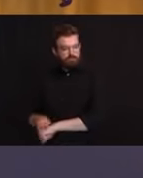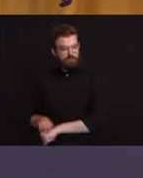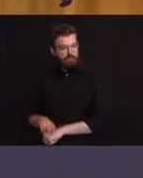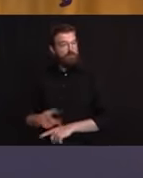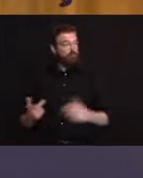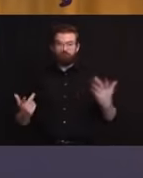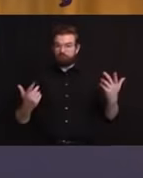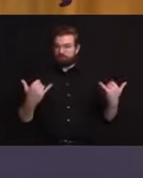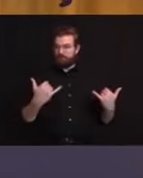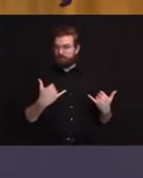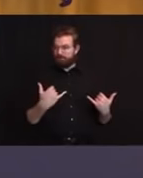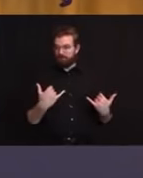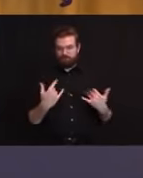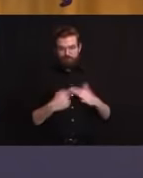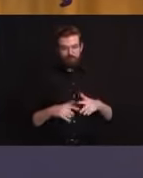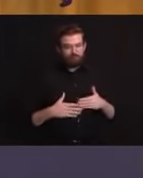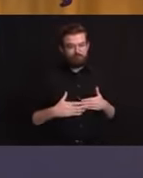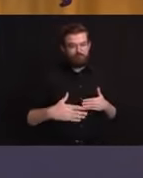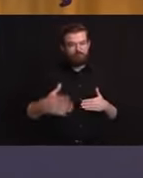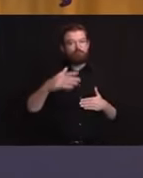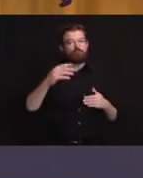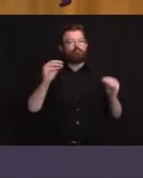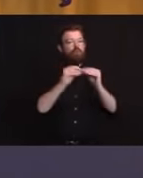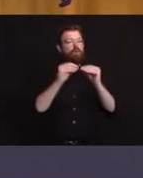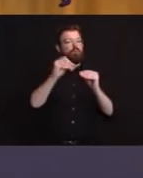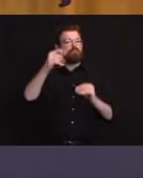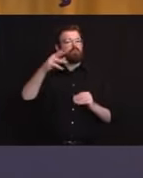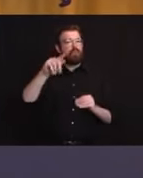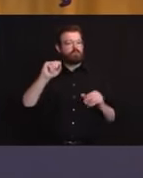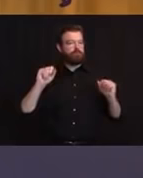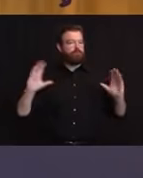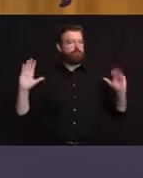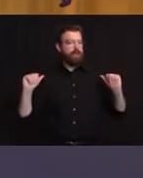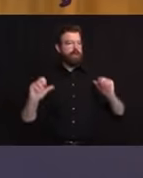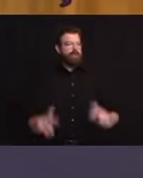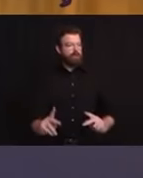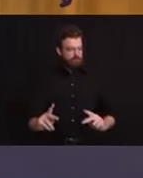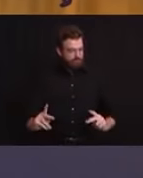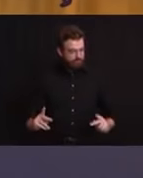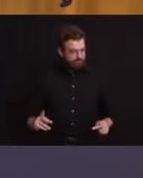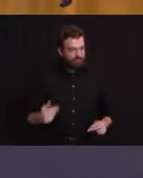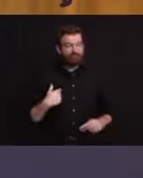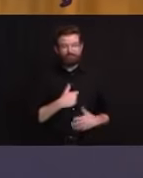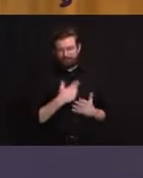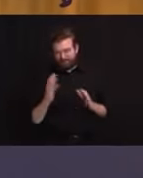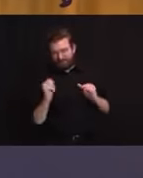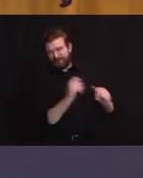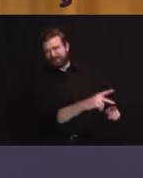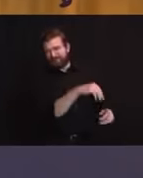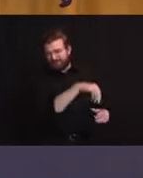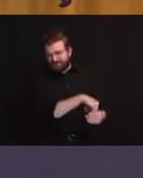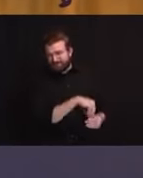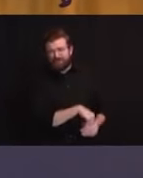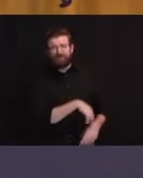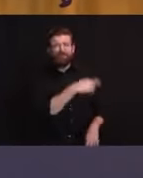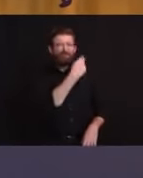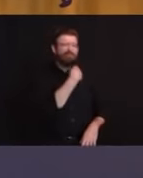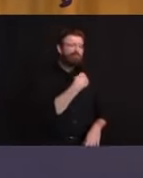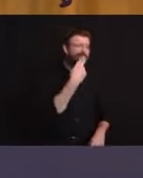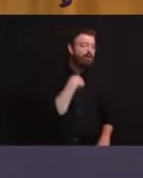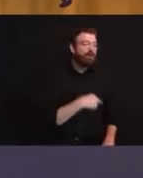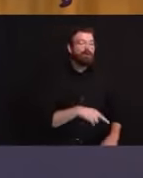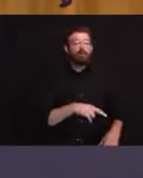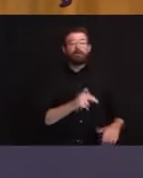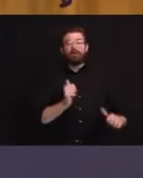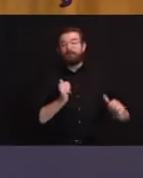me. We want to get indoors, whether it's a restaurant or a gym or a theater. We will get there. We're just not there yet. But